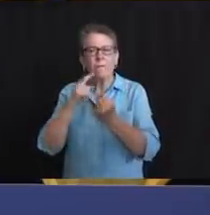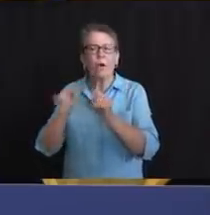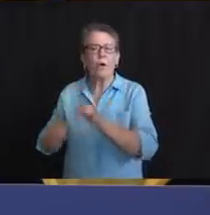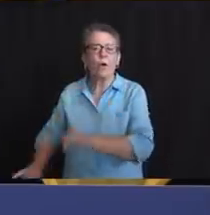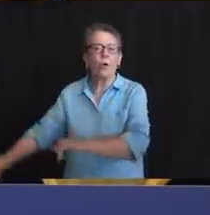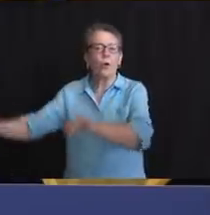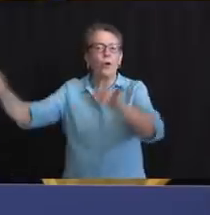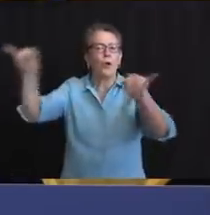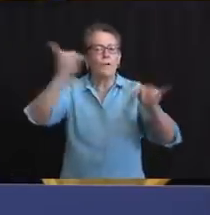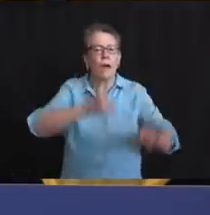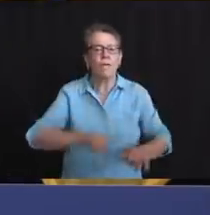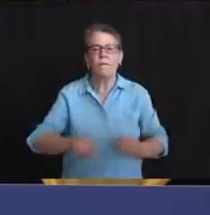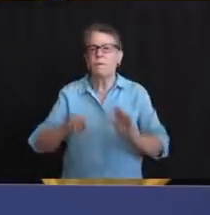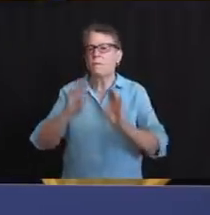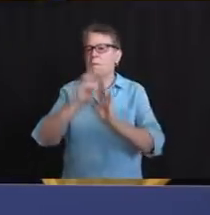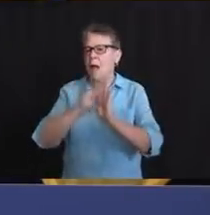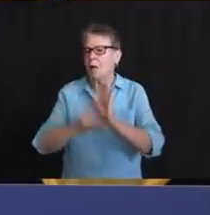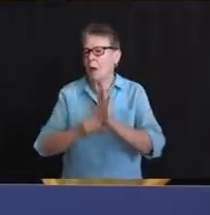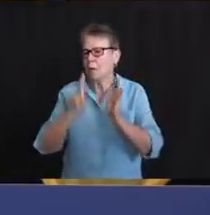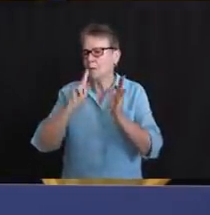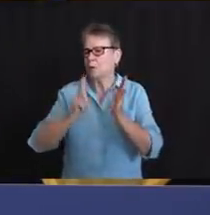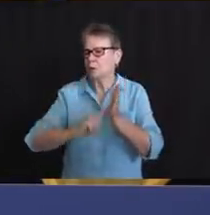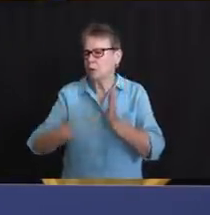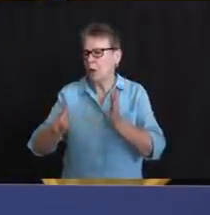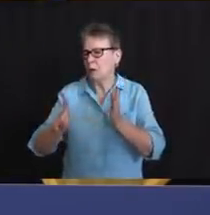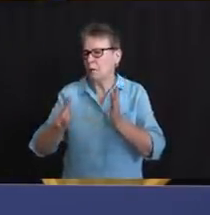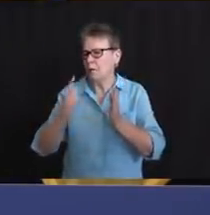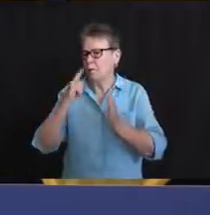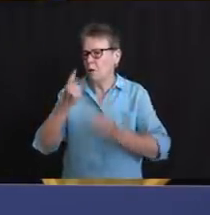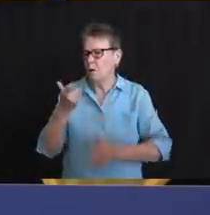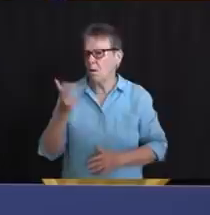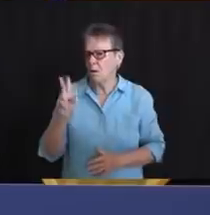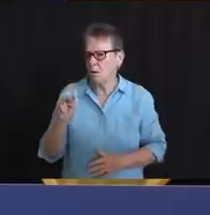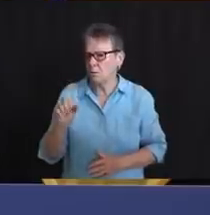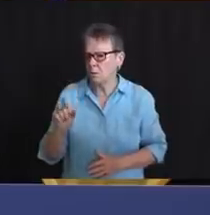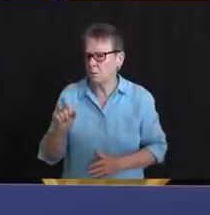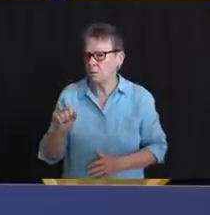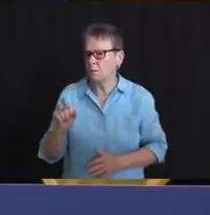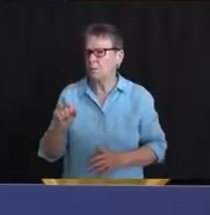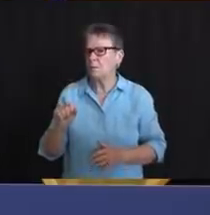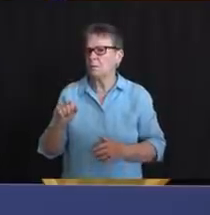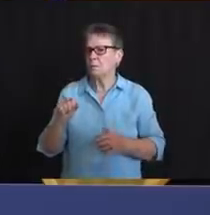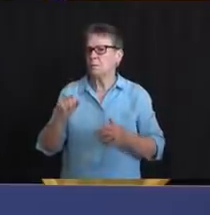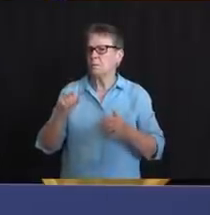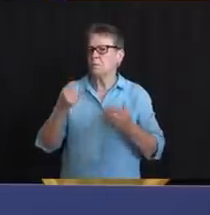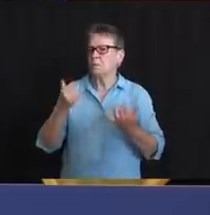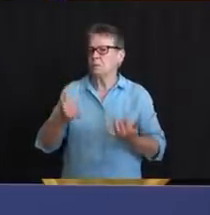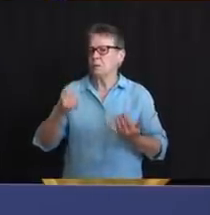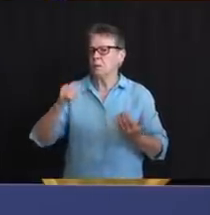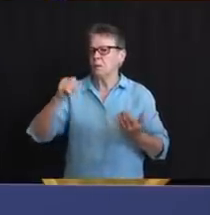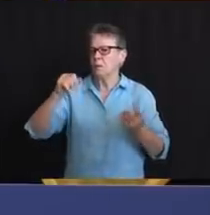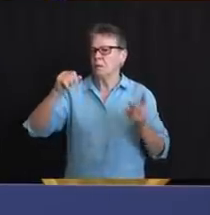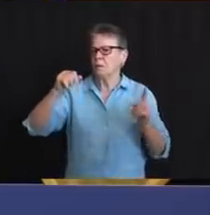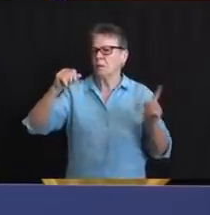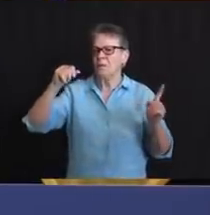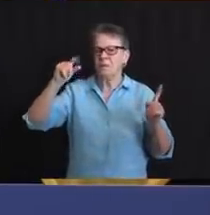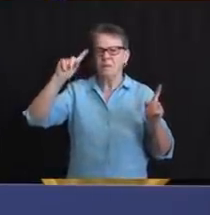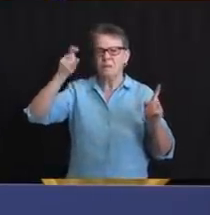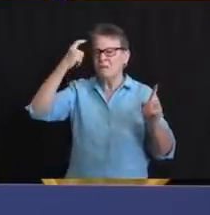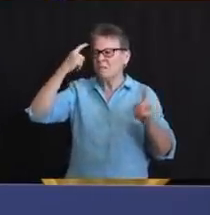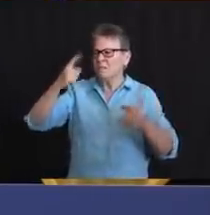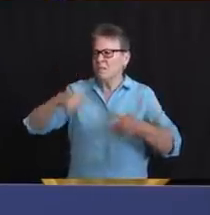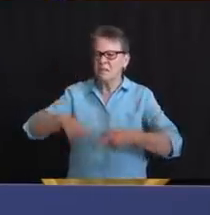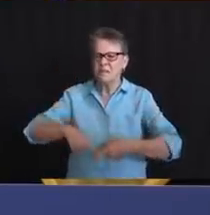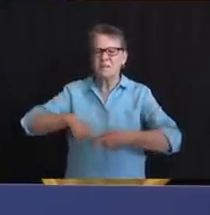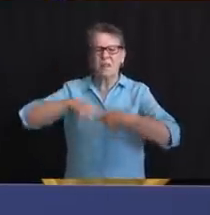hand, and no action inside of Congress on the other hand. So I'm not sure I've got a good answer as to how, but